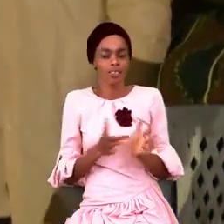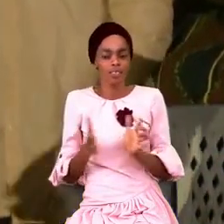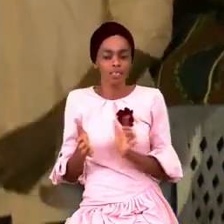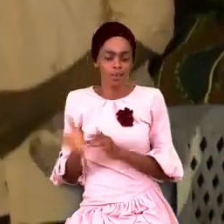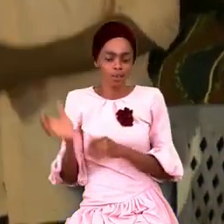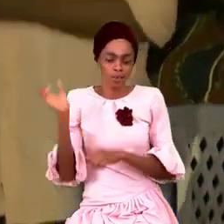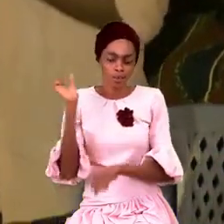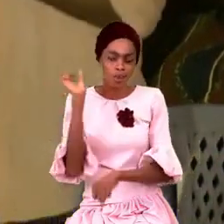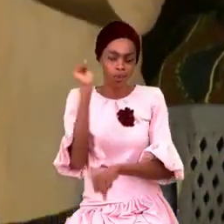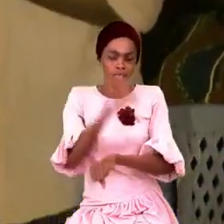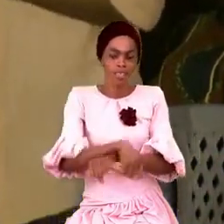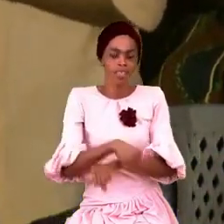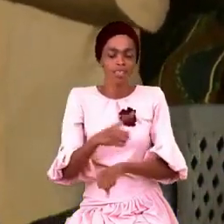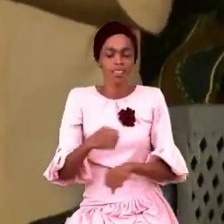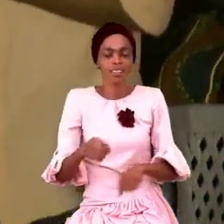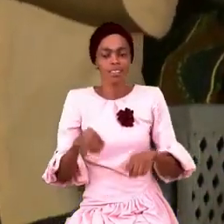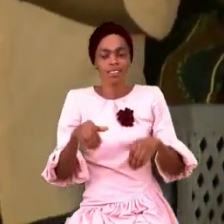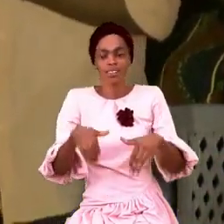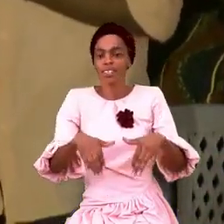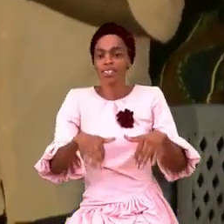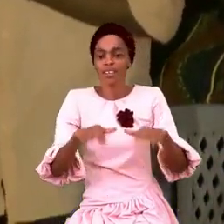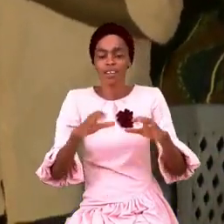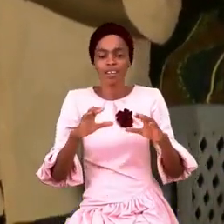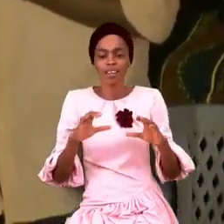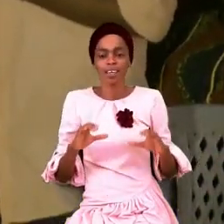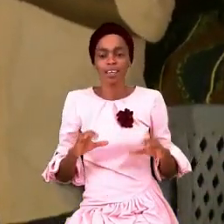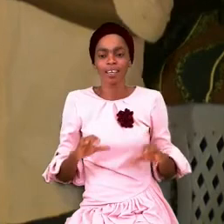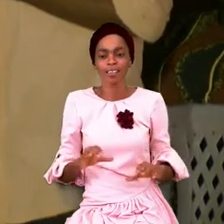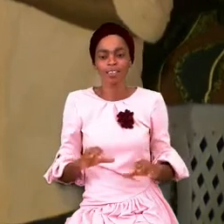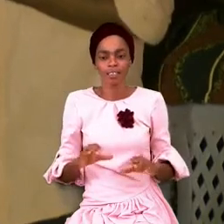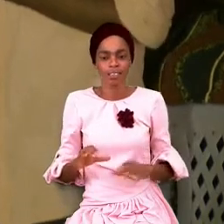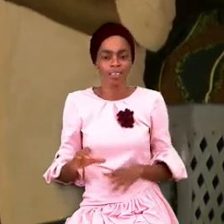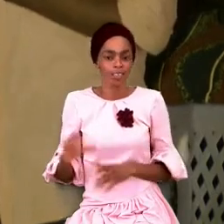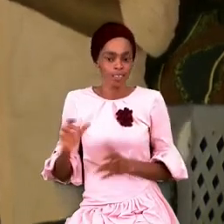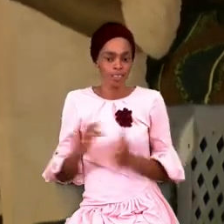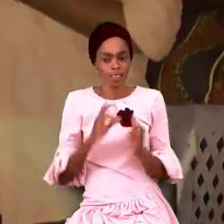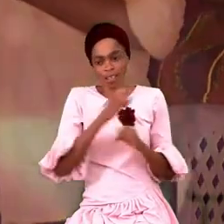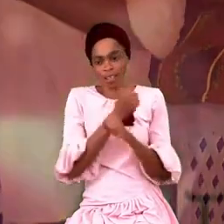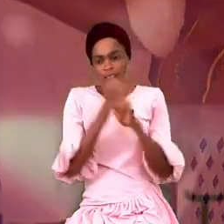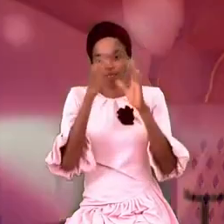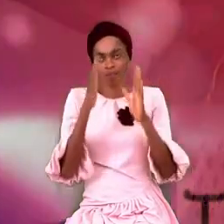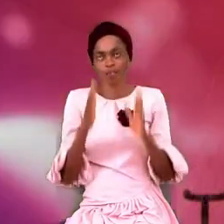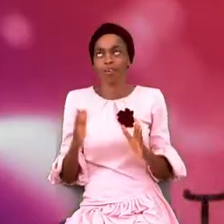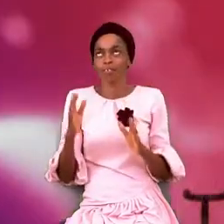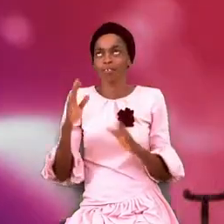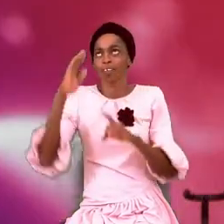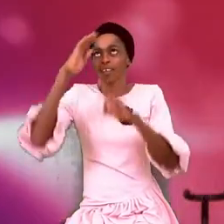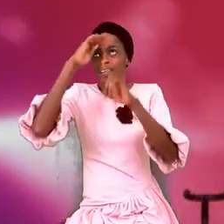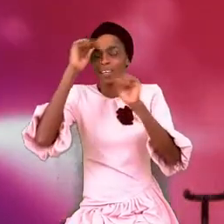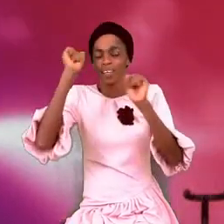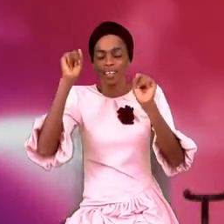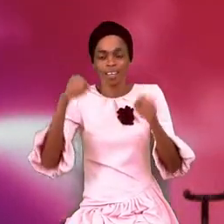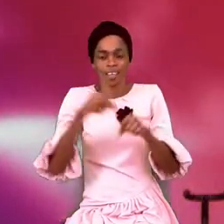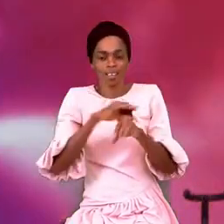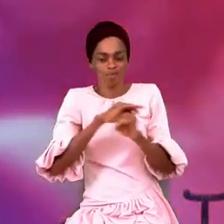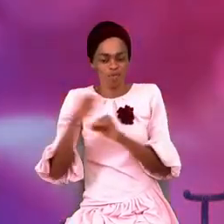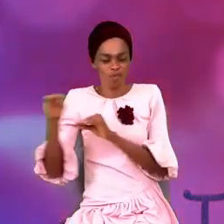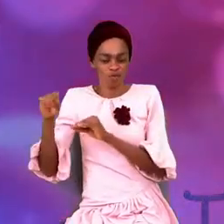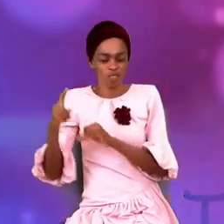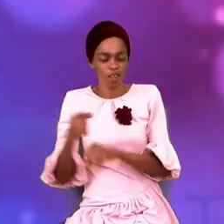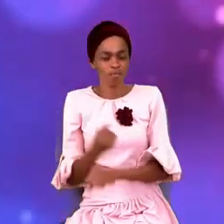Savior, He can move the mountains. Yes, He can. My God is mighty